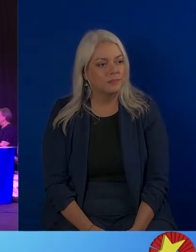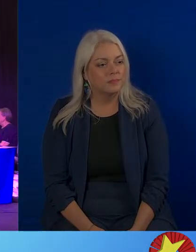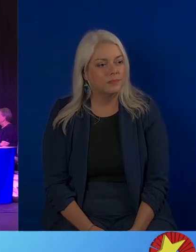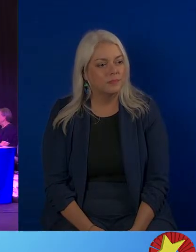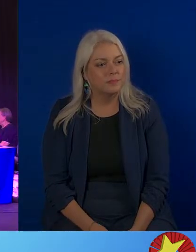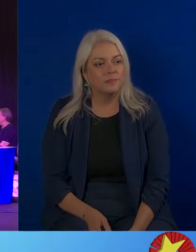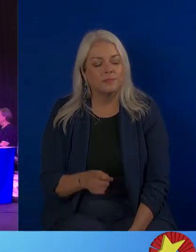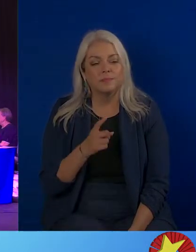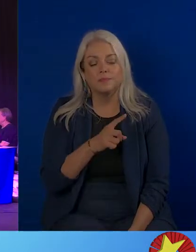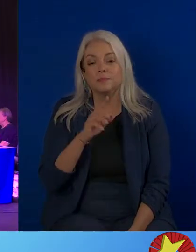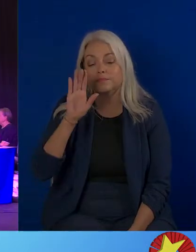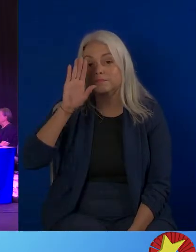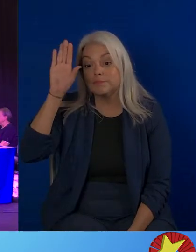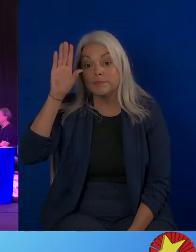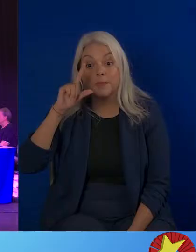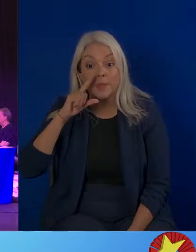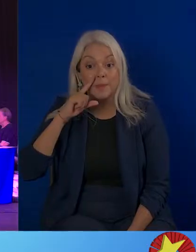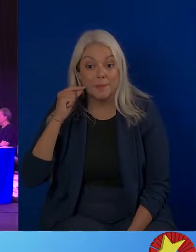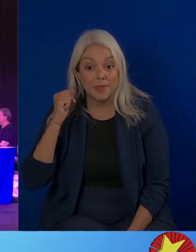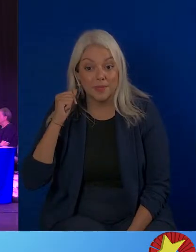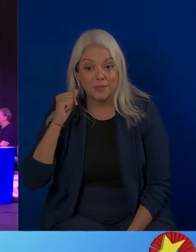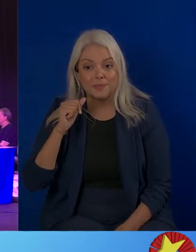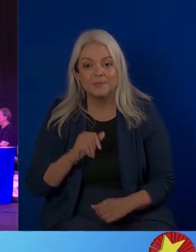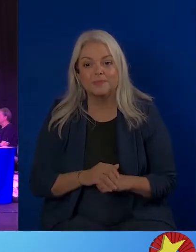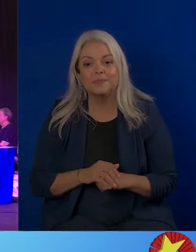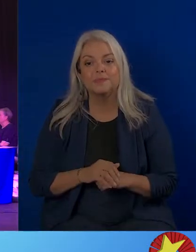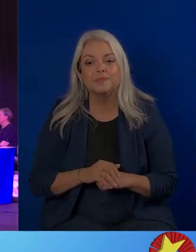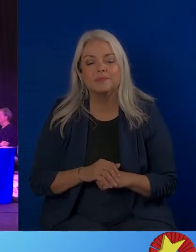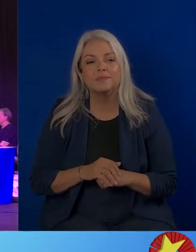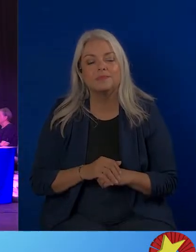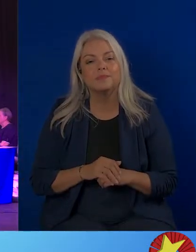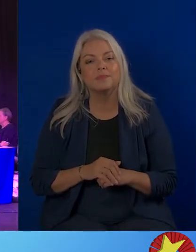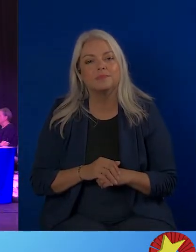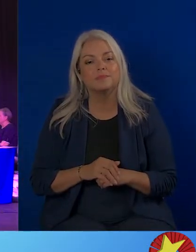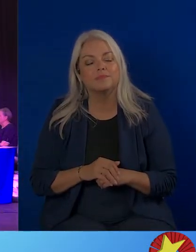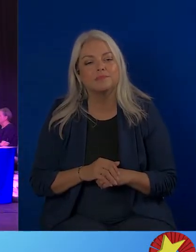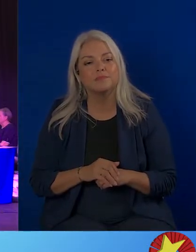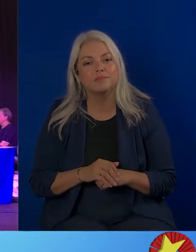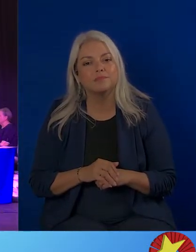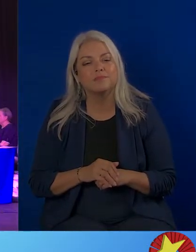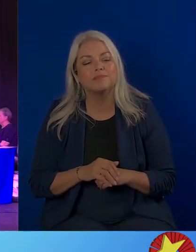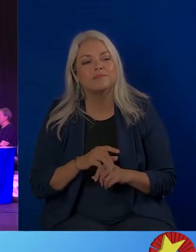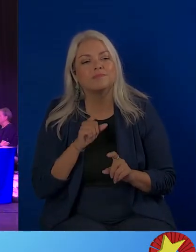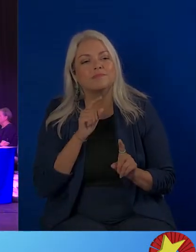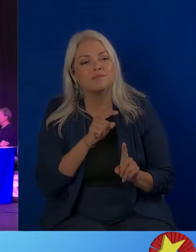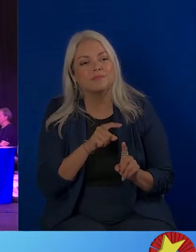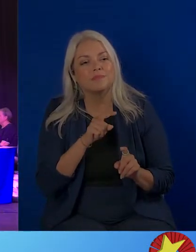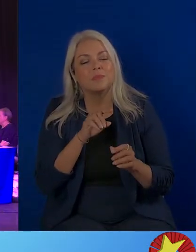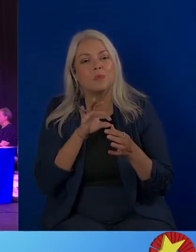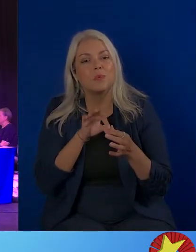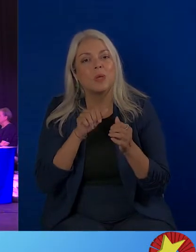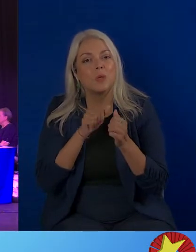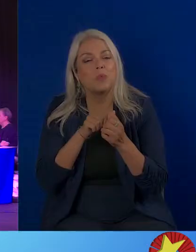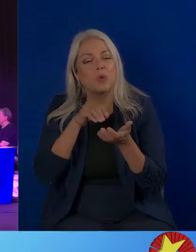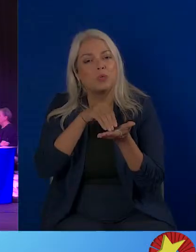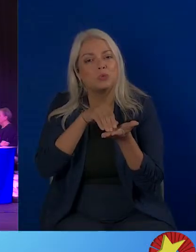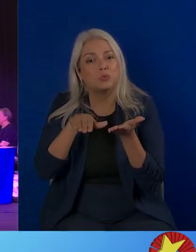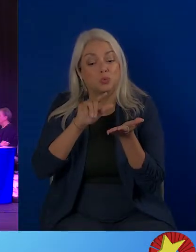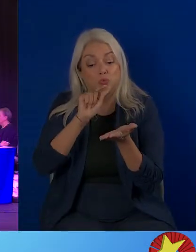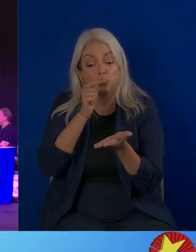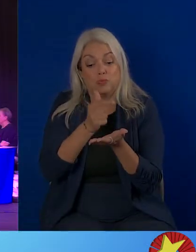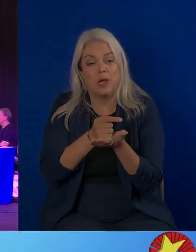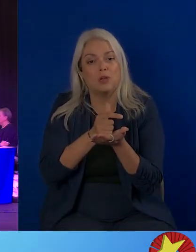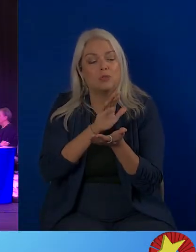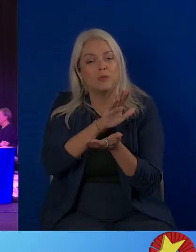As part of the, this is Bill Kaler, as part of the follow-up on successful students post-high school, do we have data